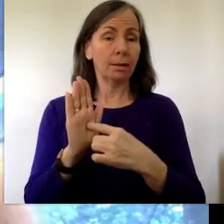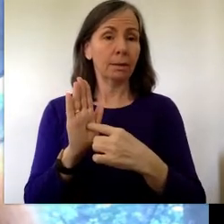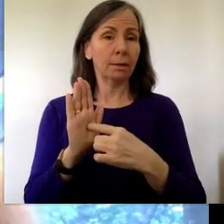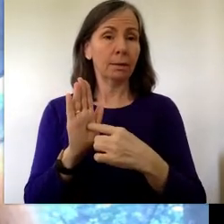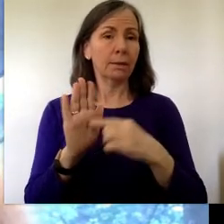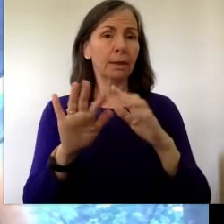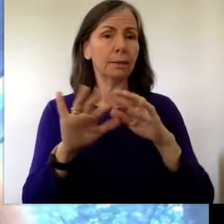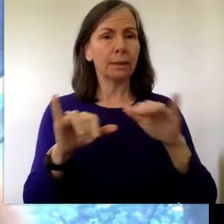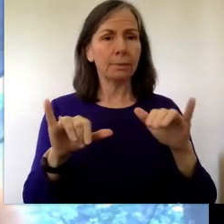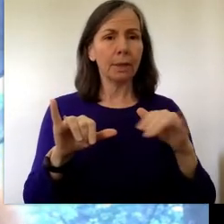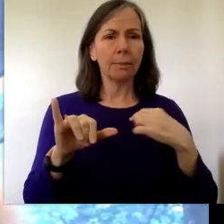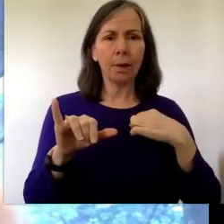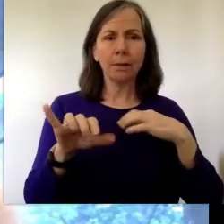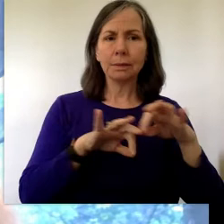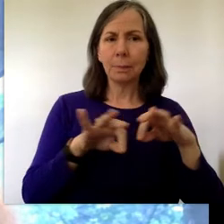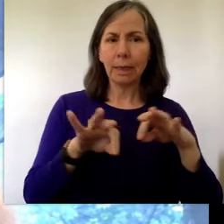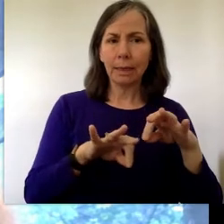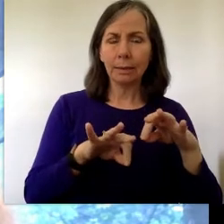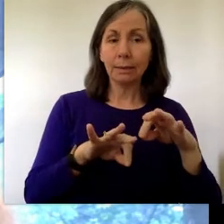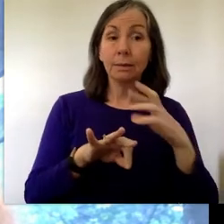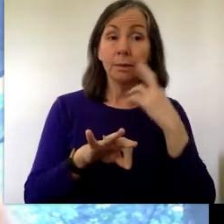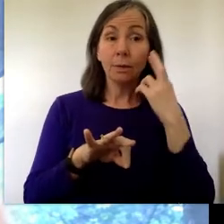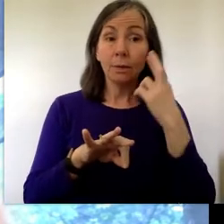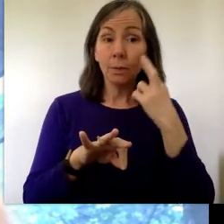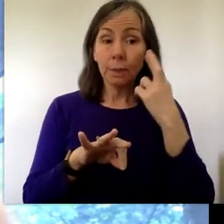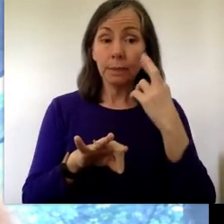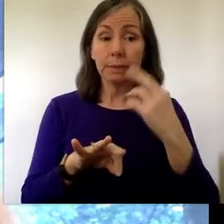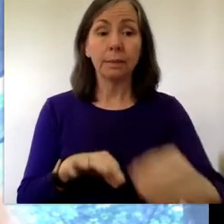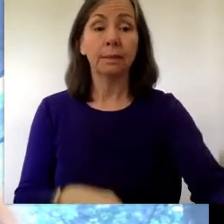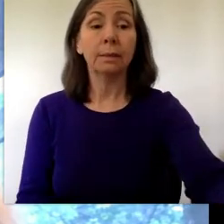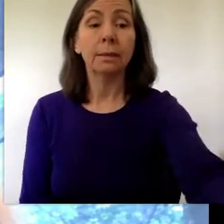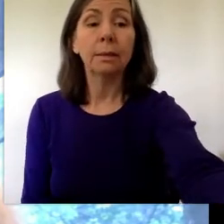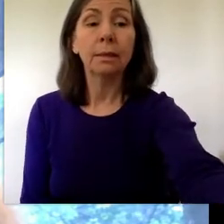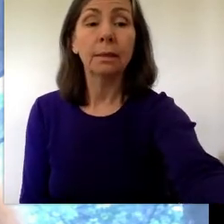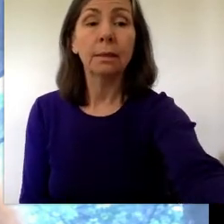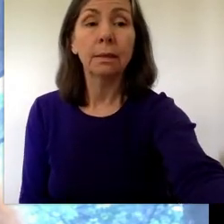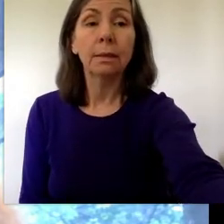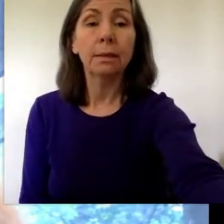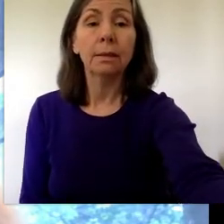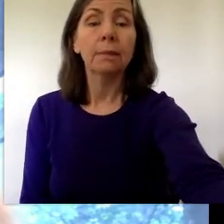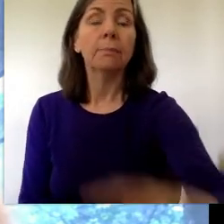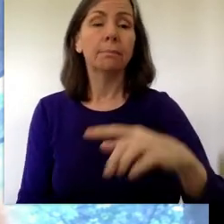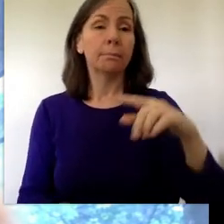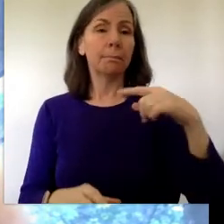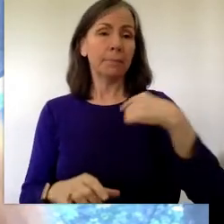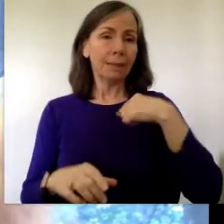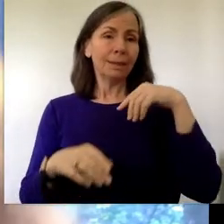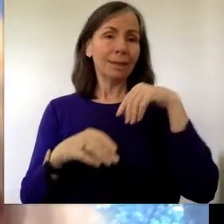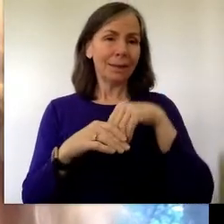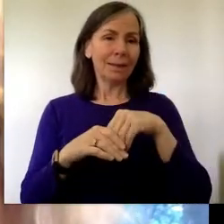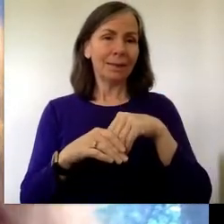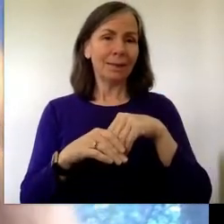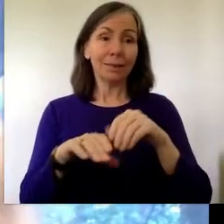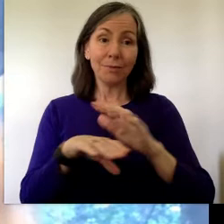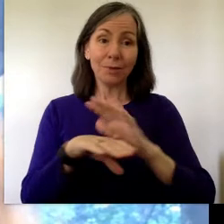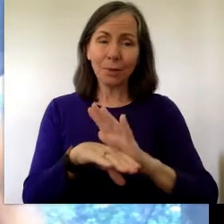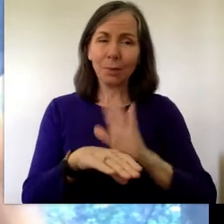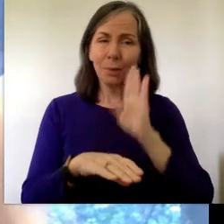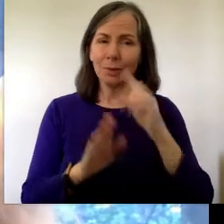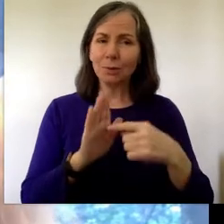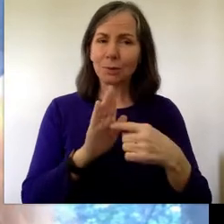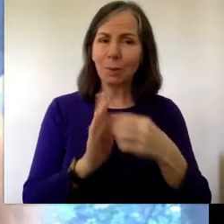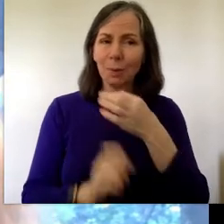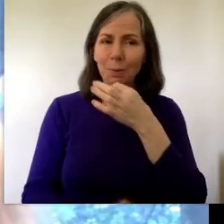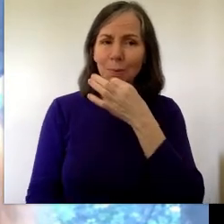in the video. And the reason why that I need to be in the video will become obvious in a minute. So if